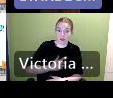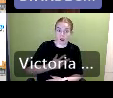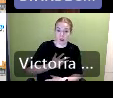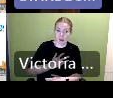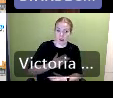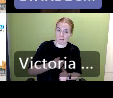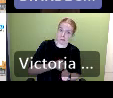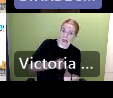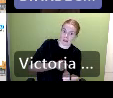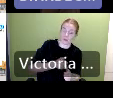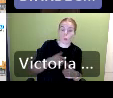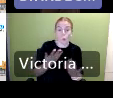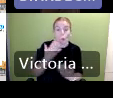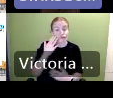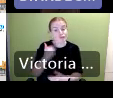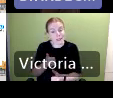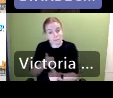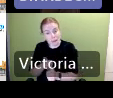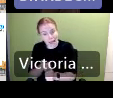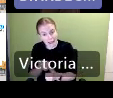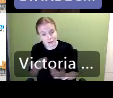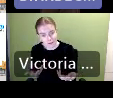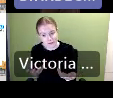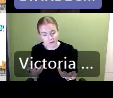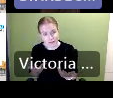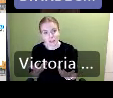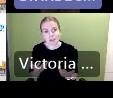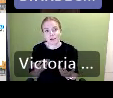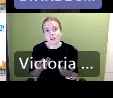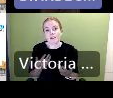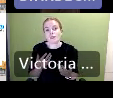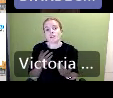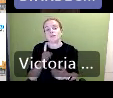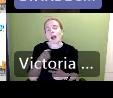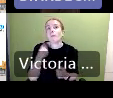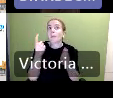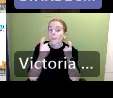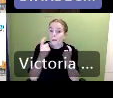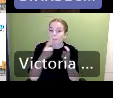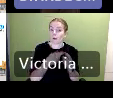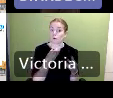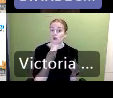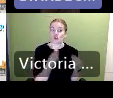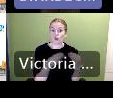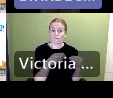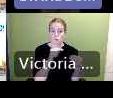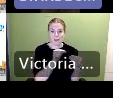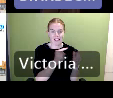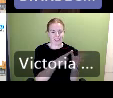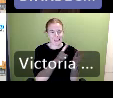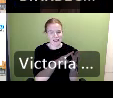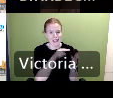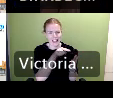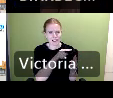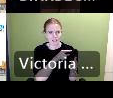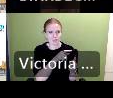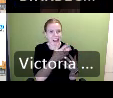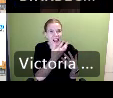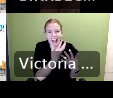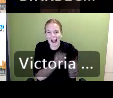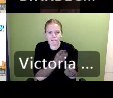consciousness, I'm sure there is, in the NHS about those problems. In other words, the software unintentionally has a bias built into it.